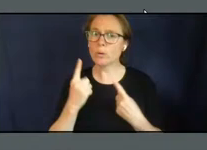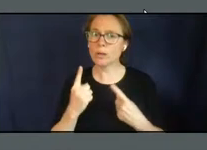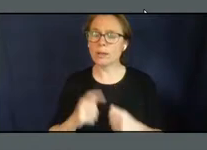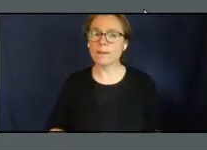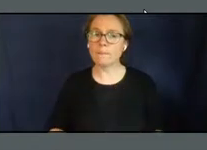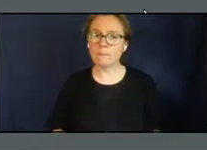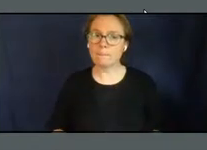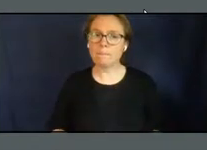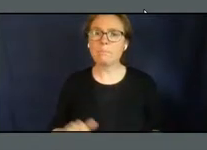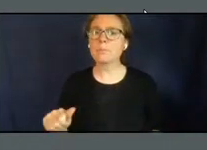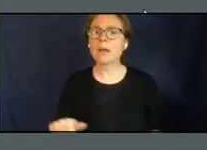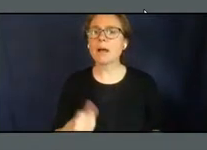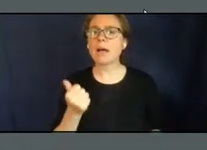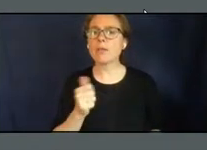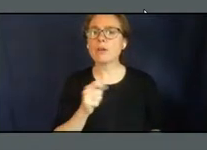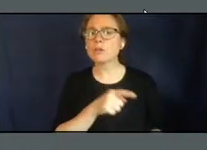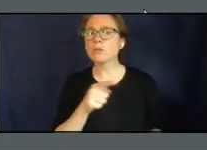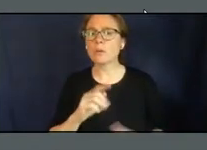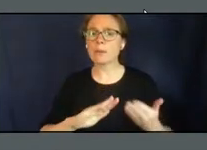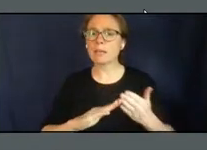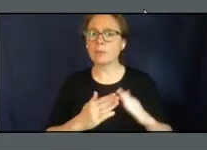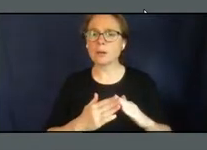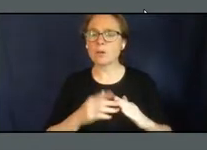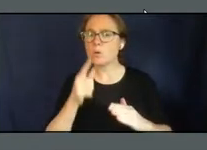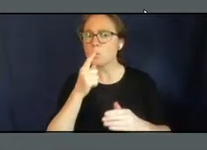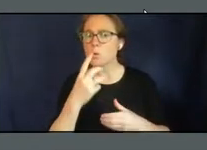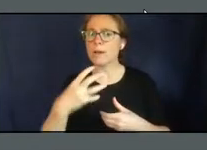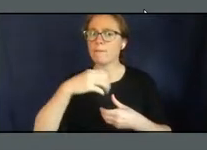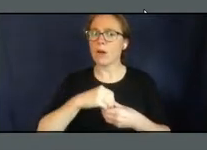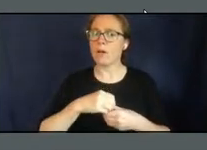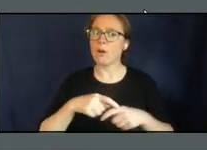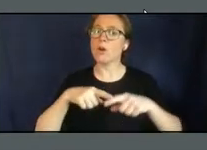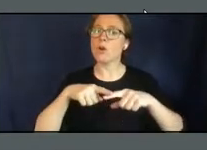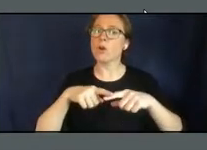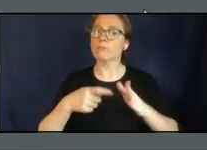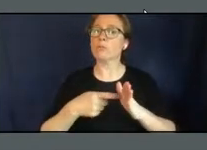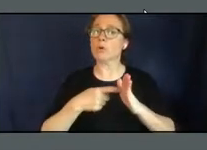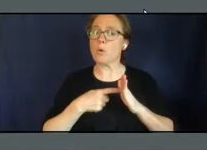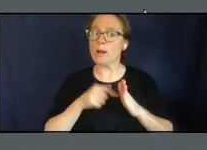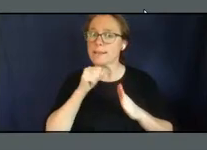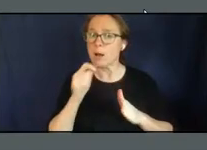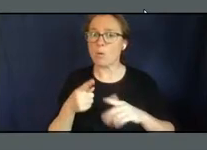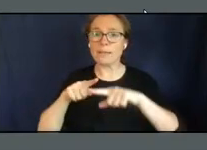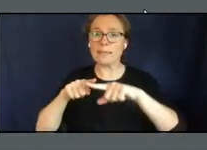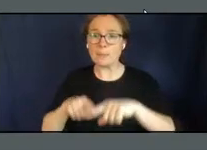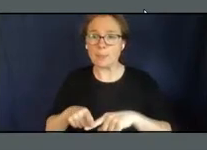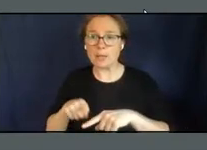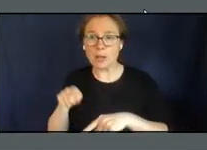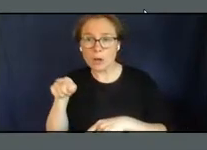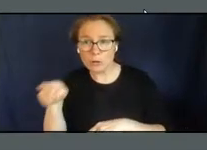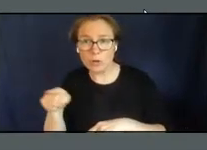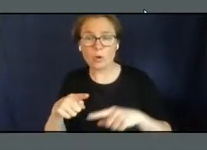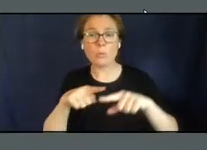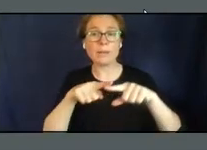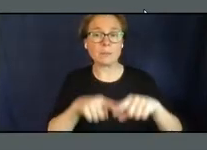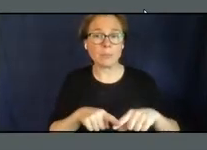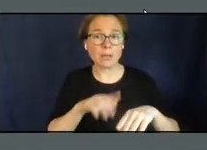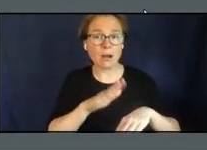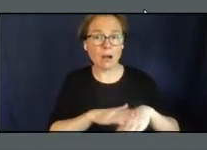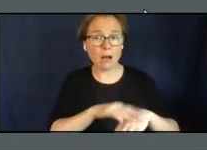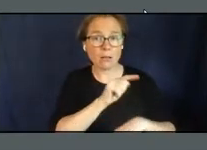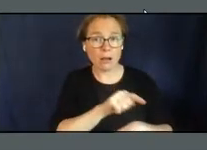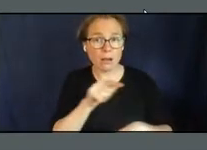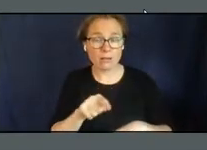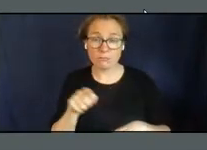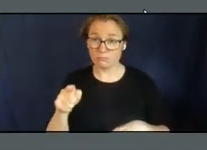others in the community, because we know it takes the entire community leaning in on this for it to be successful. So how is that support that you're seeing in